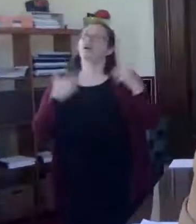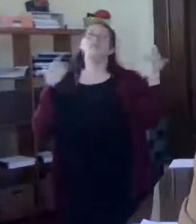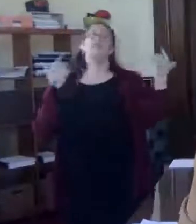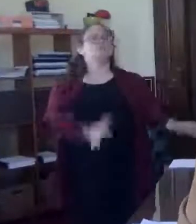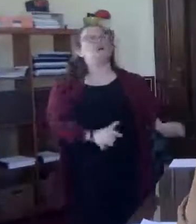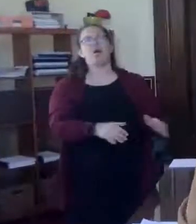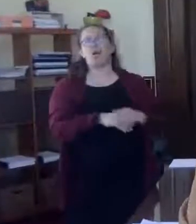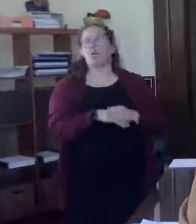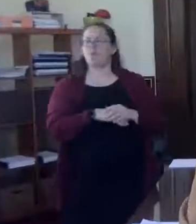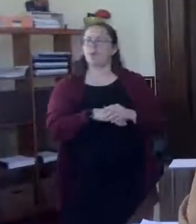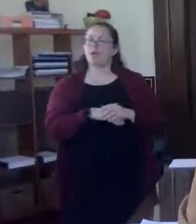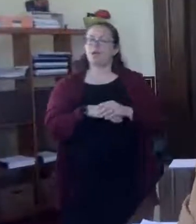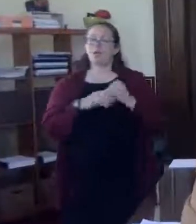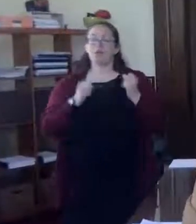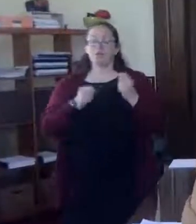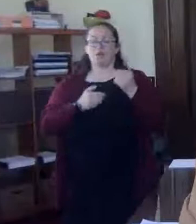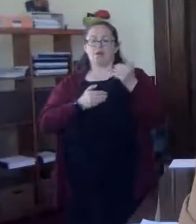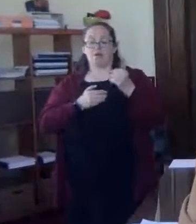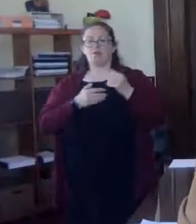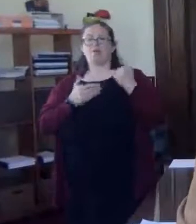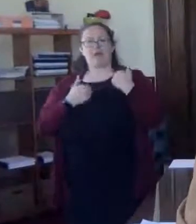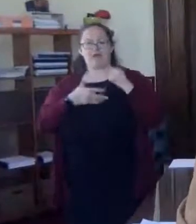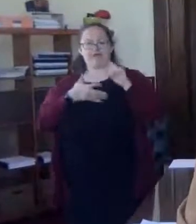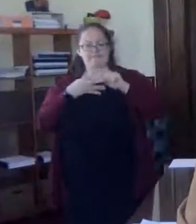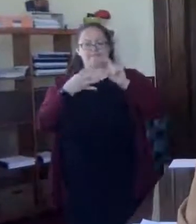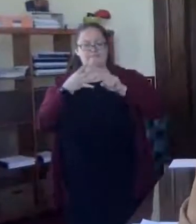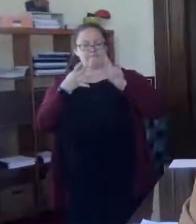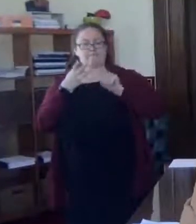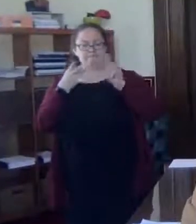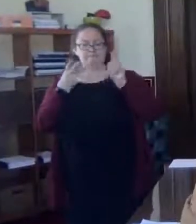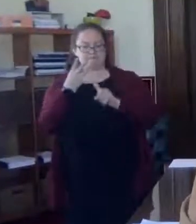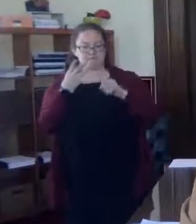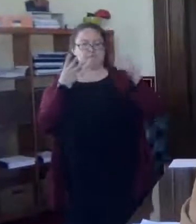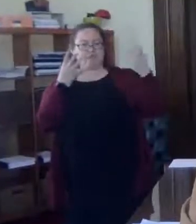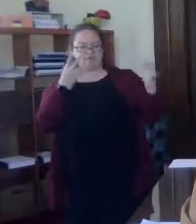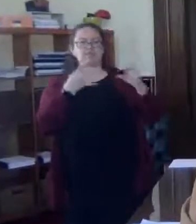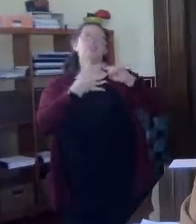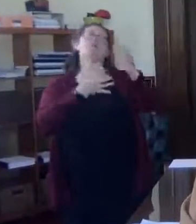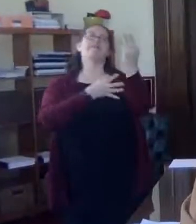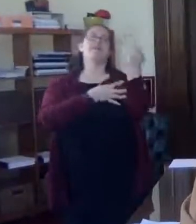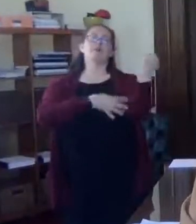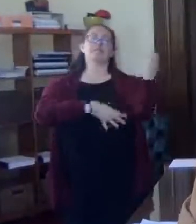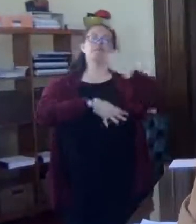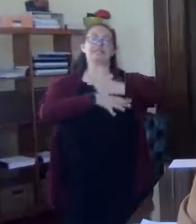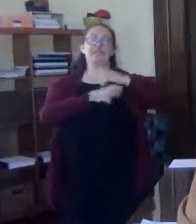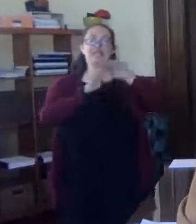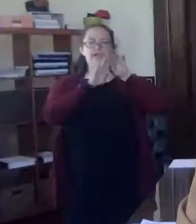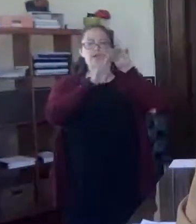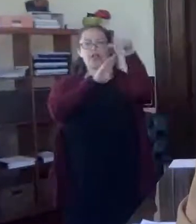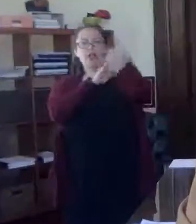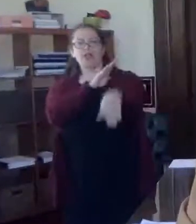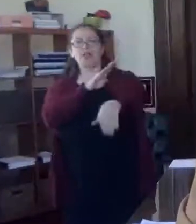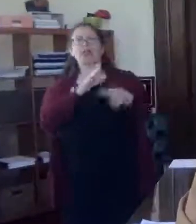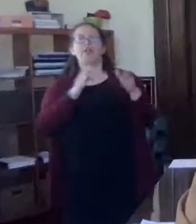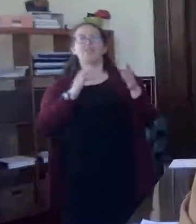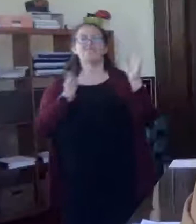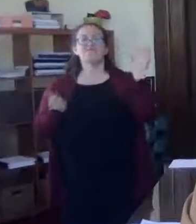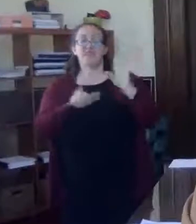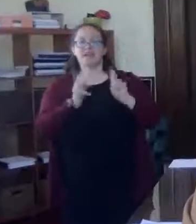these steps in place that when we can achieve those steps, 14 days of downward trajectory, enough